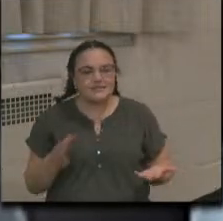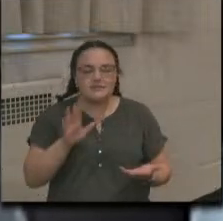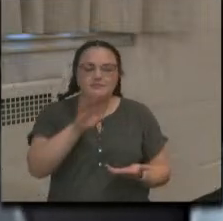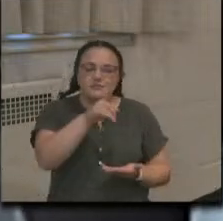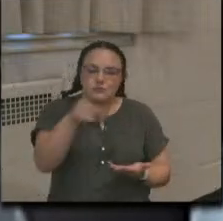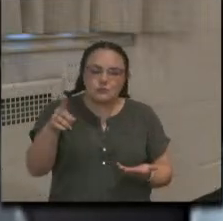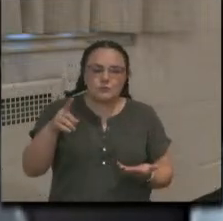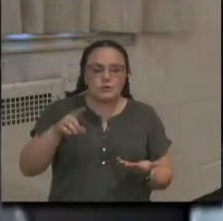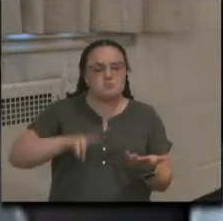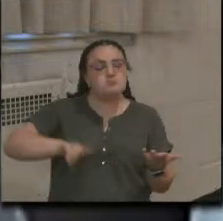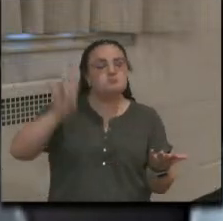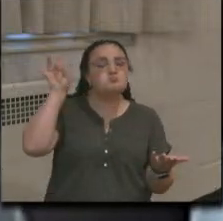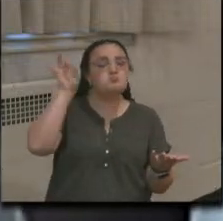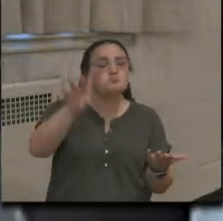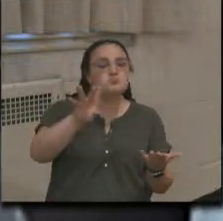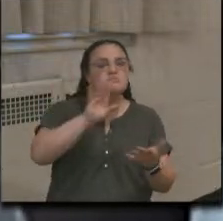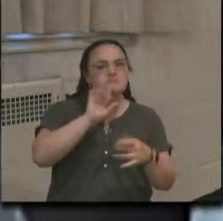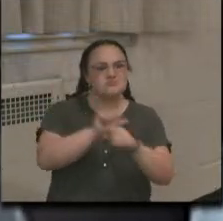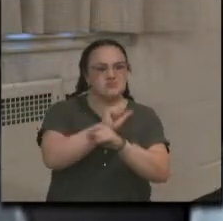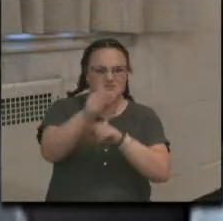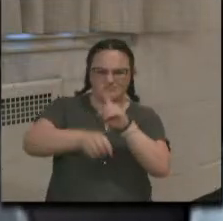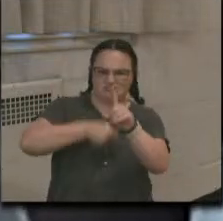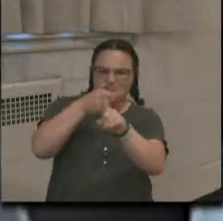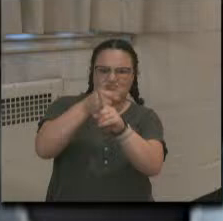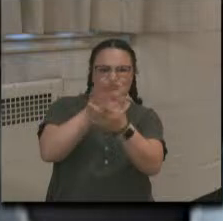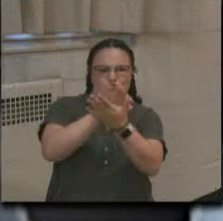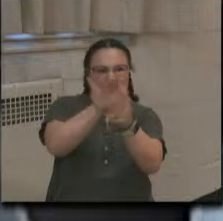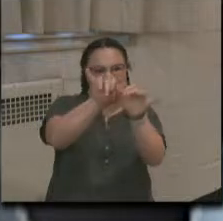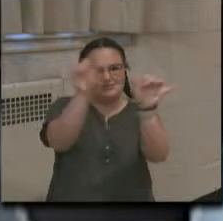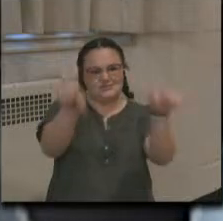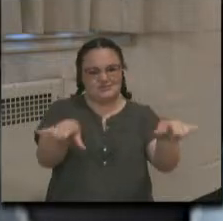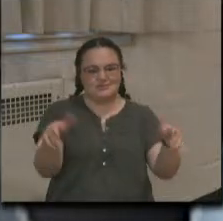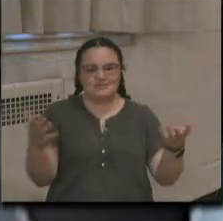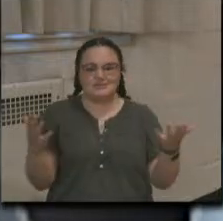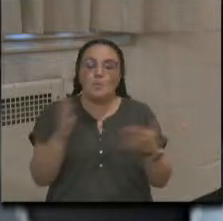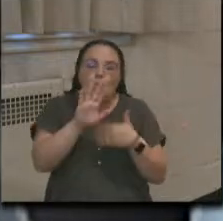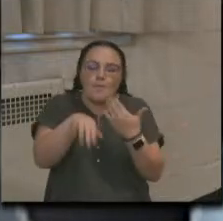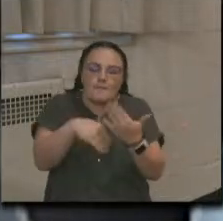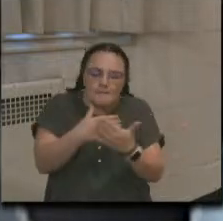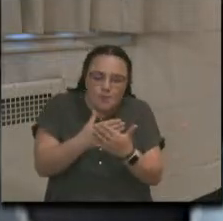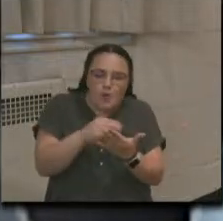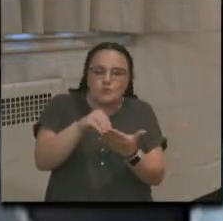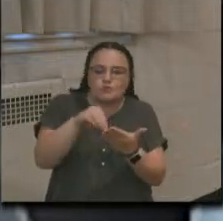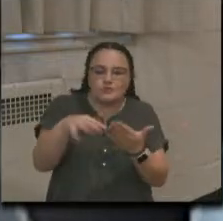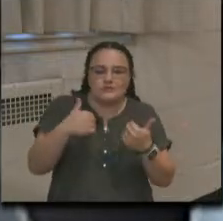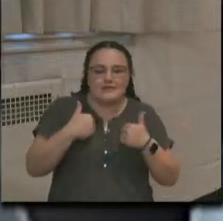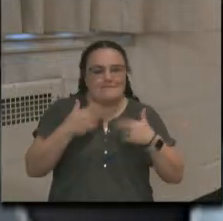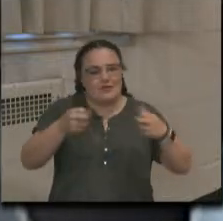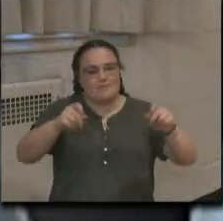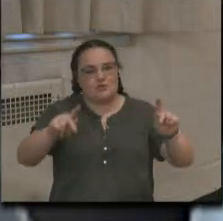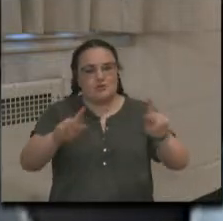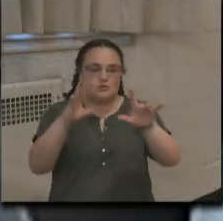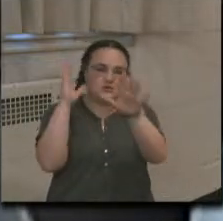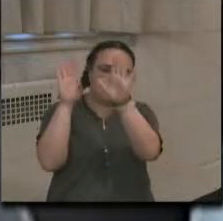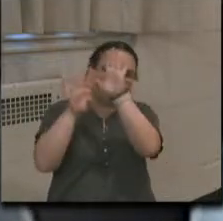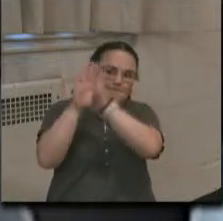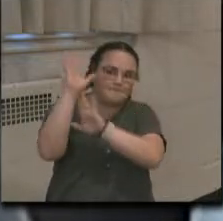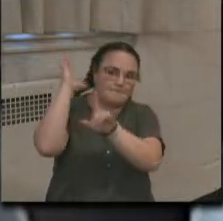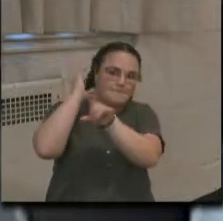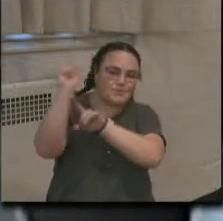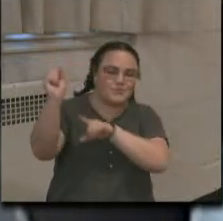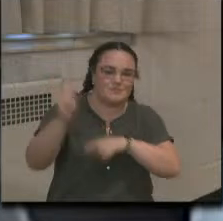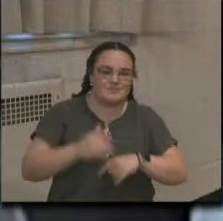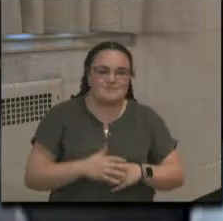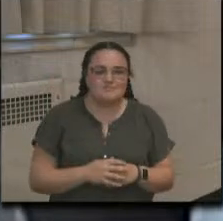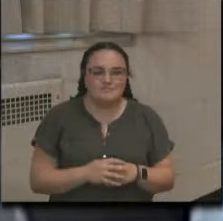the future of our educational system, ensuring that every student has the opportunity to thrive and succeed. Quite